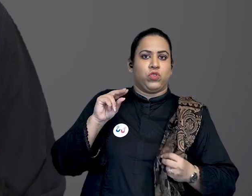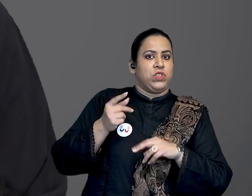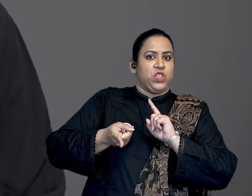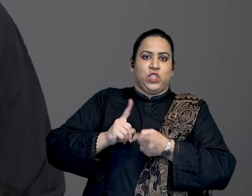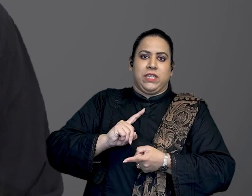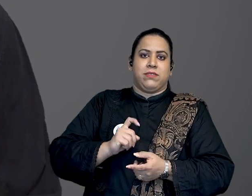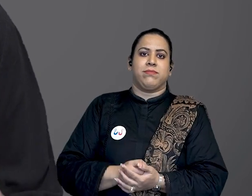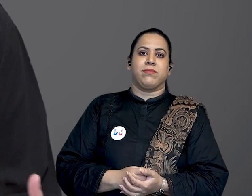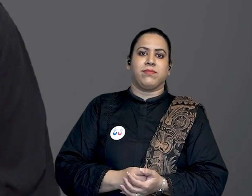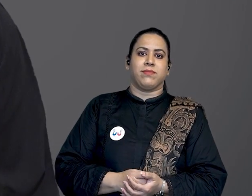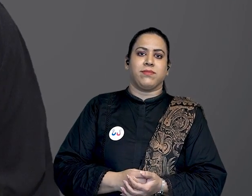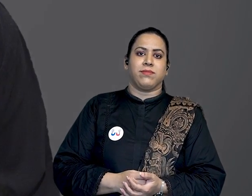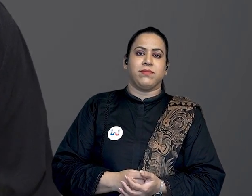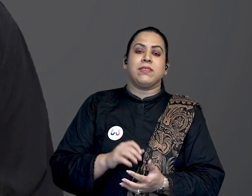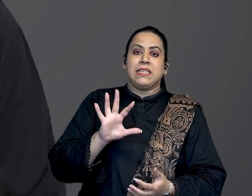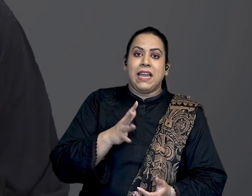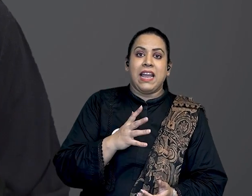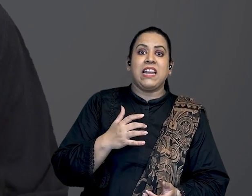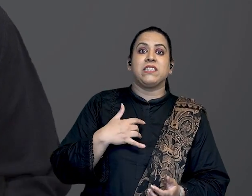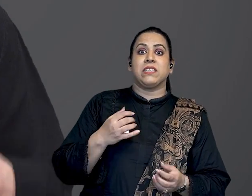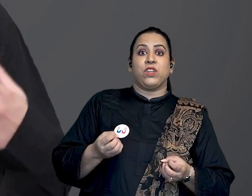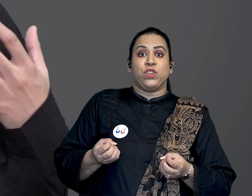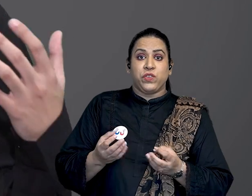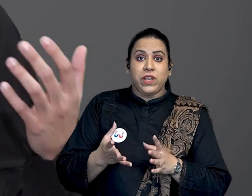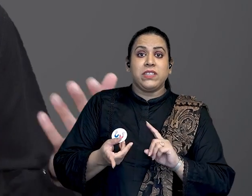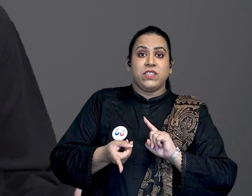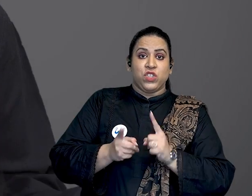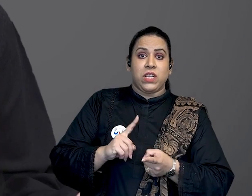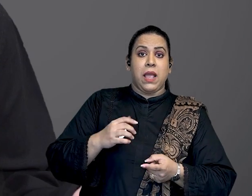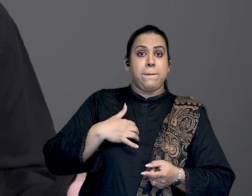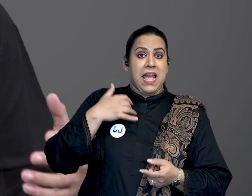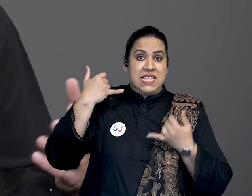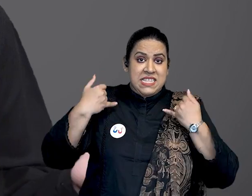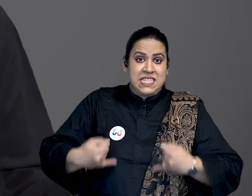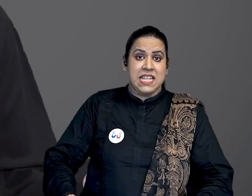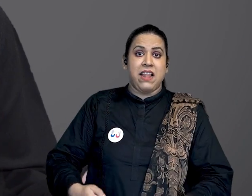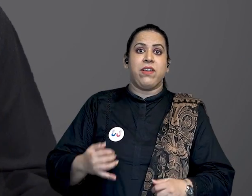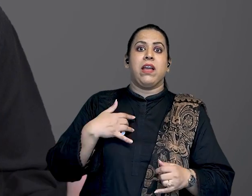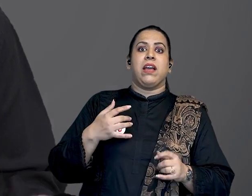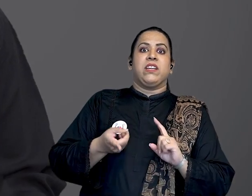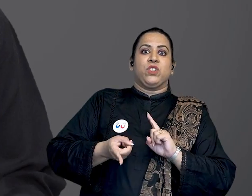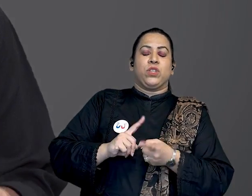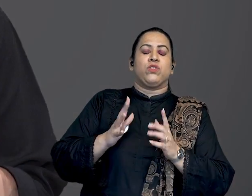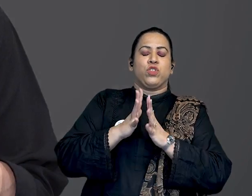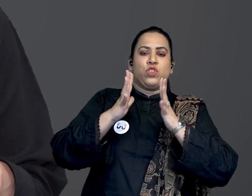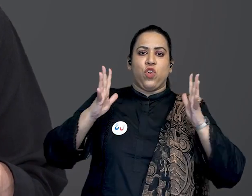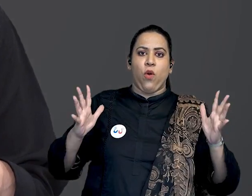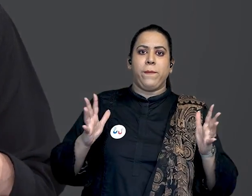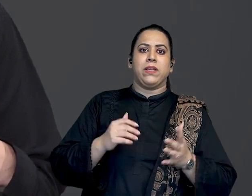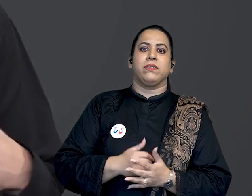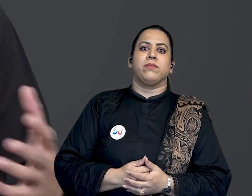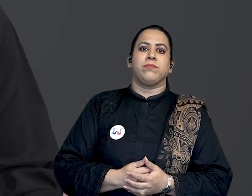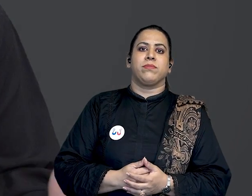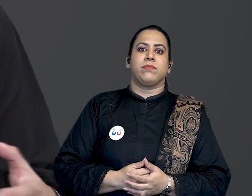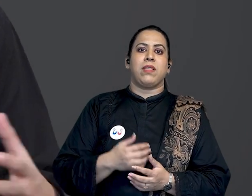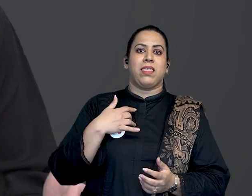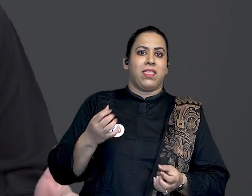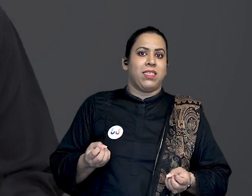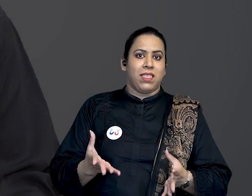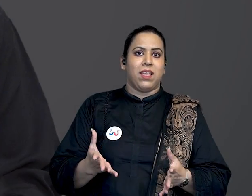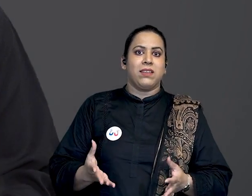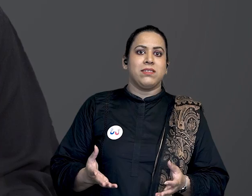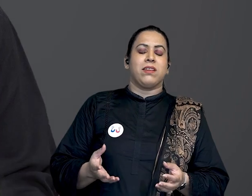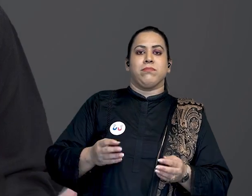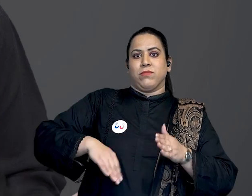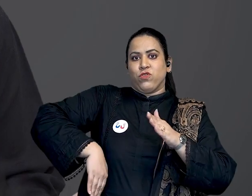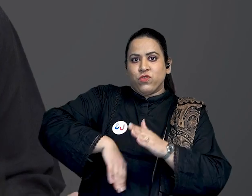myself, I changed so much that then I started playing for my football university team, started to play cricket, football,